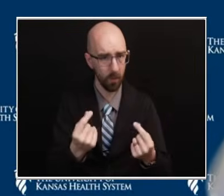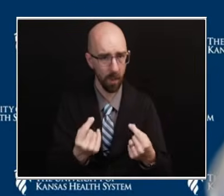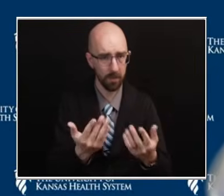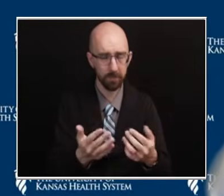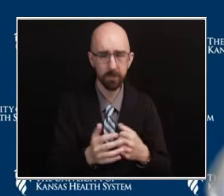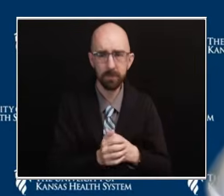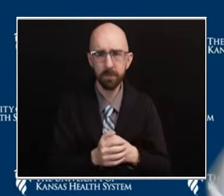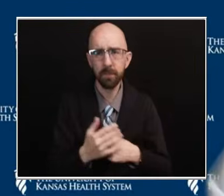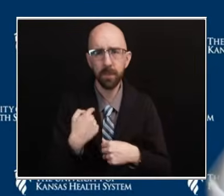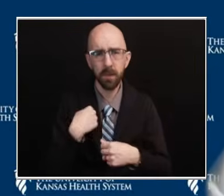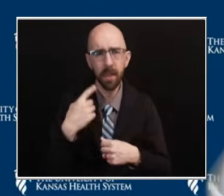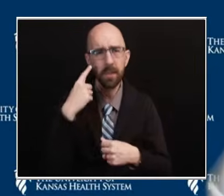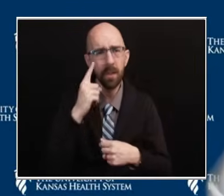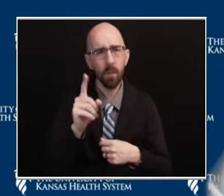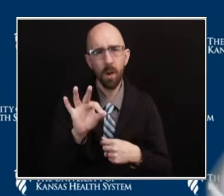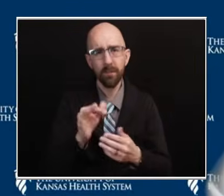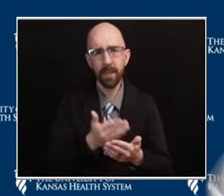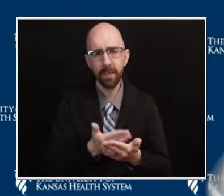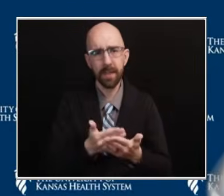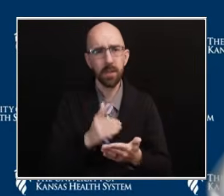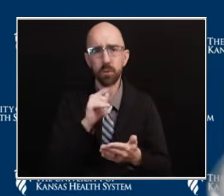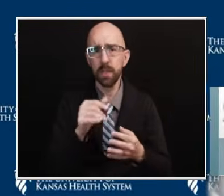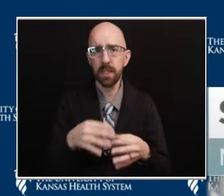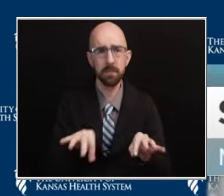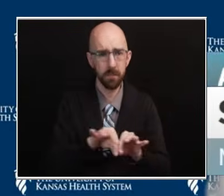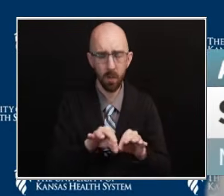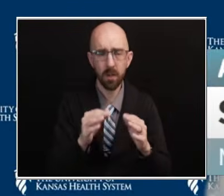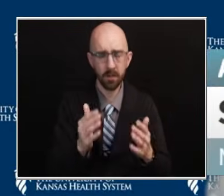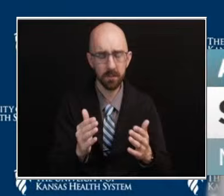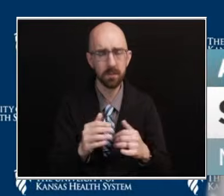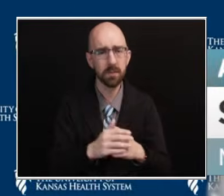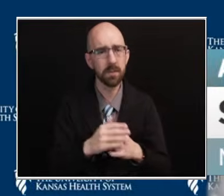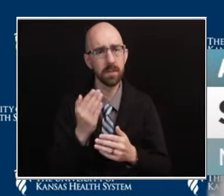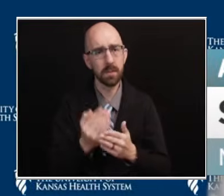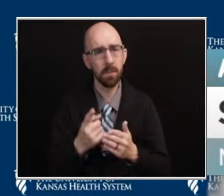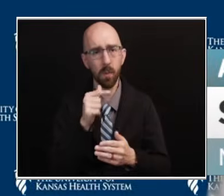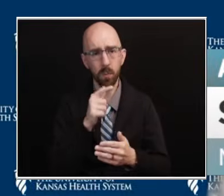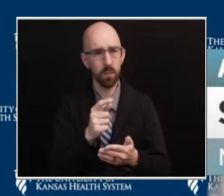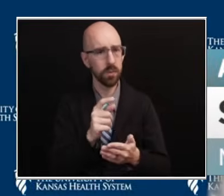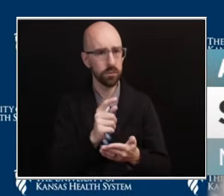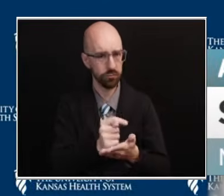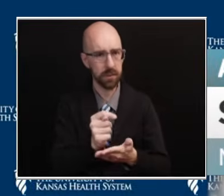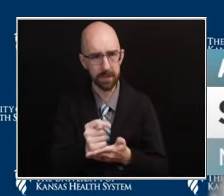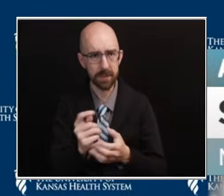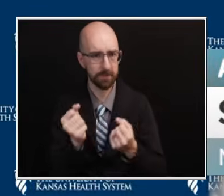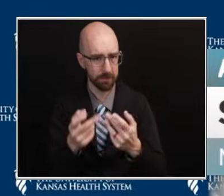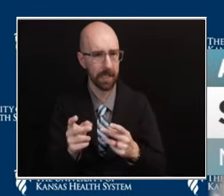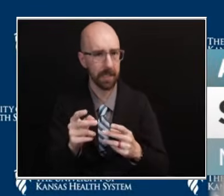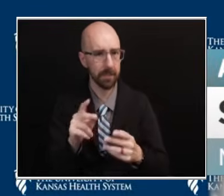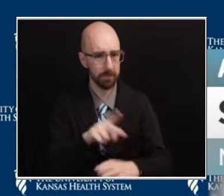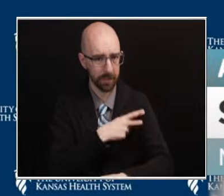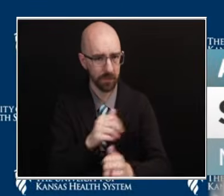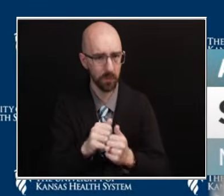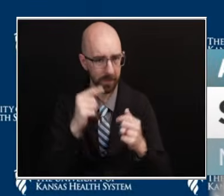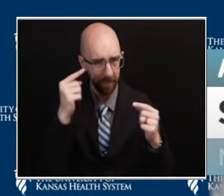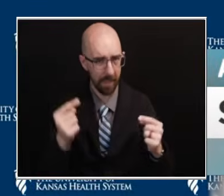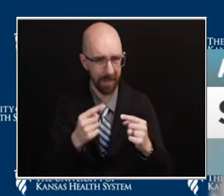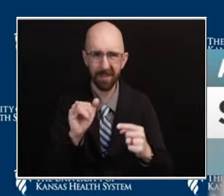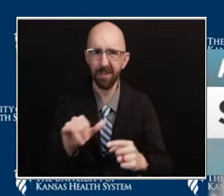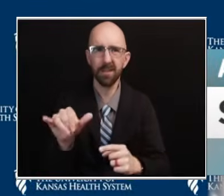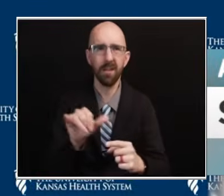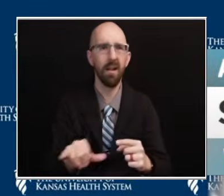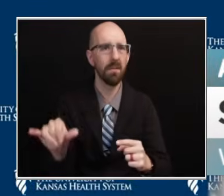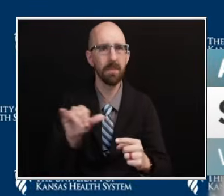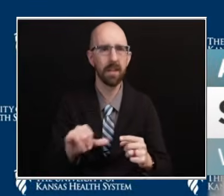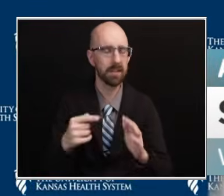Well, I think one of the things that's super important, as someone who treats a lot of patients with headache is a super common symptom.